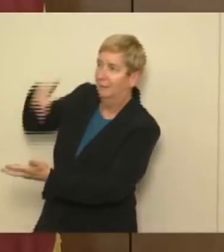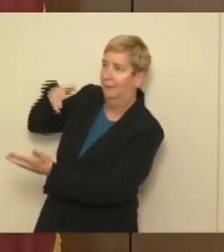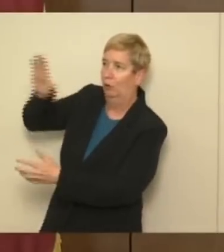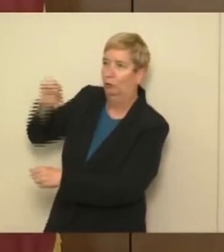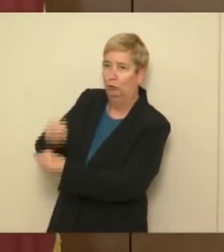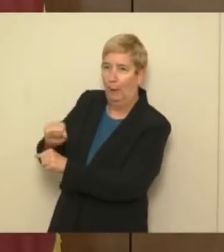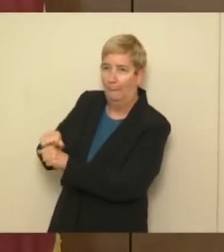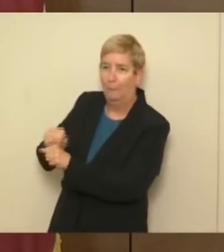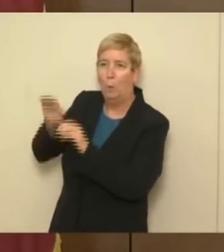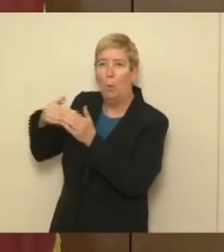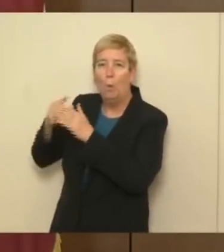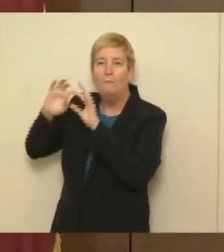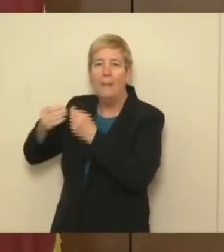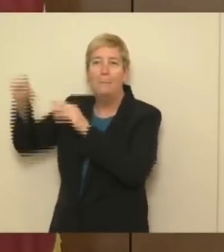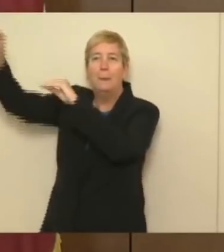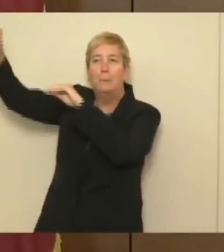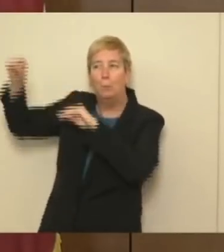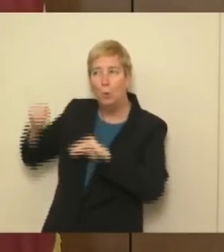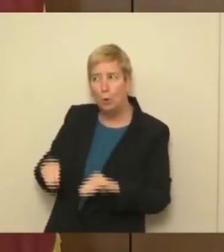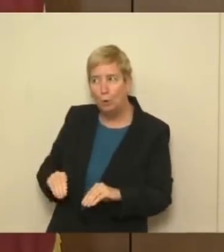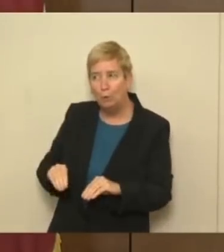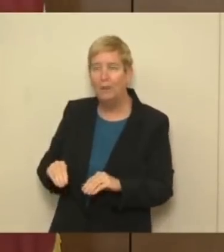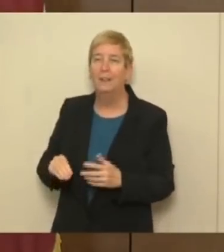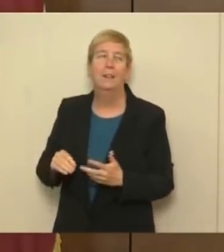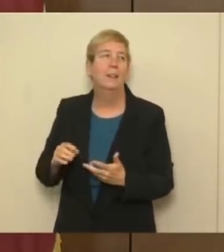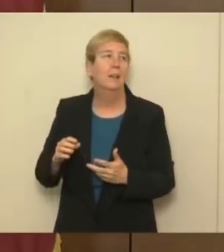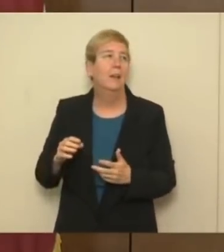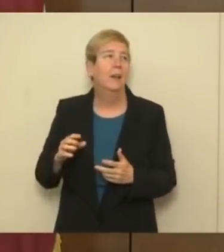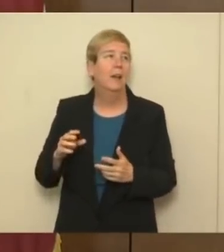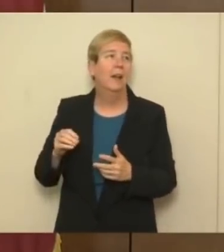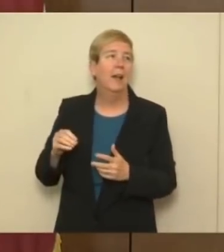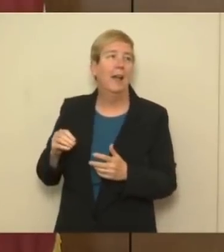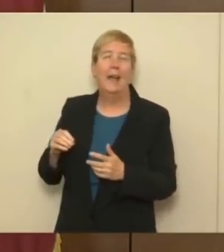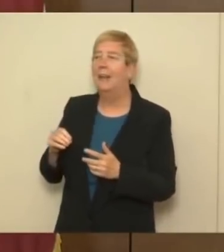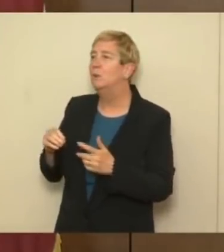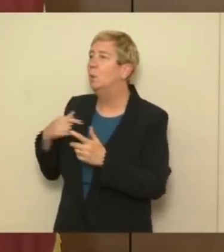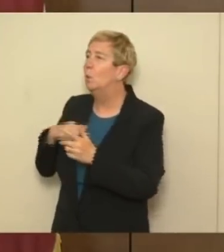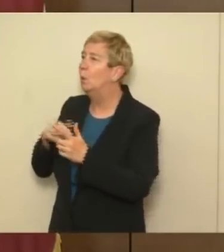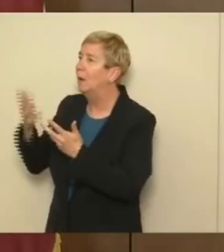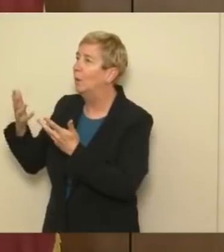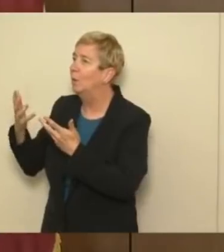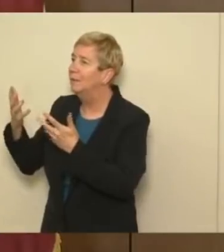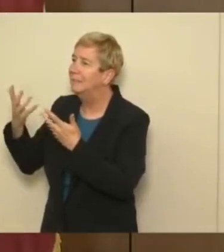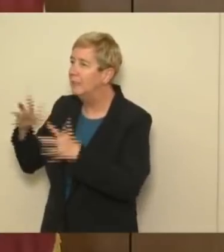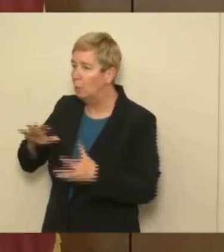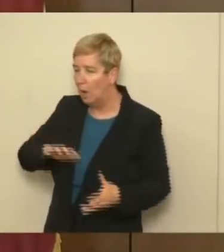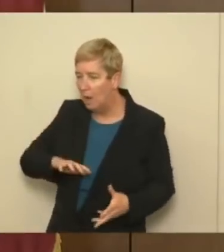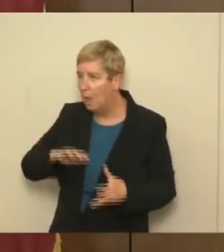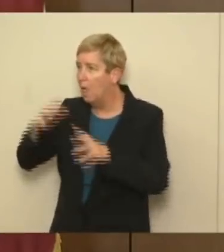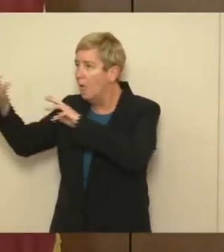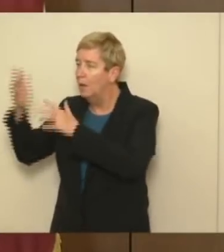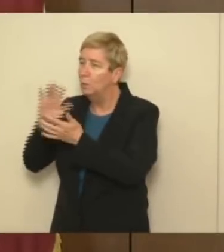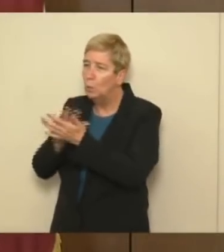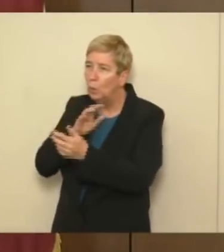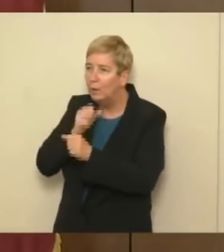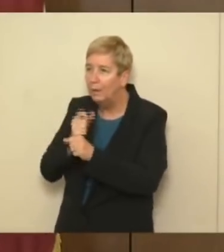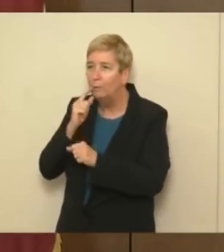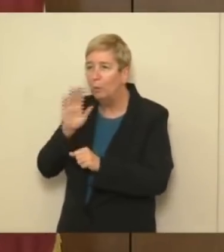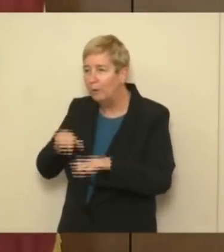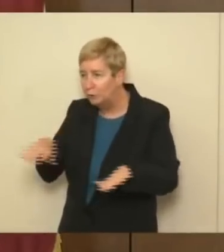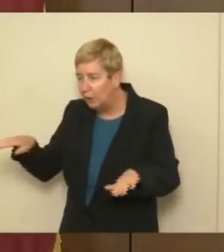everybody here, and will not be lost on family members in New Mexico didn't want to interrupt a school year for their